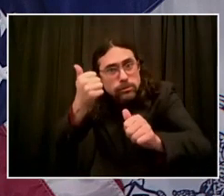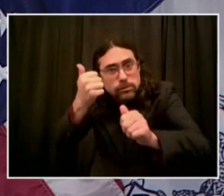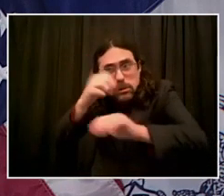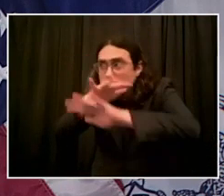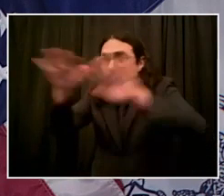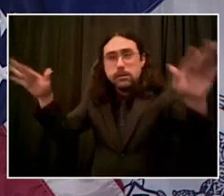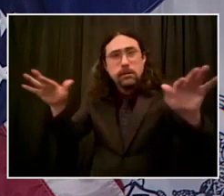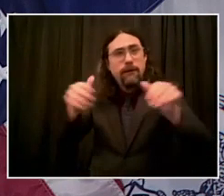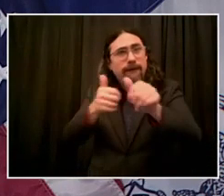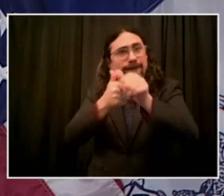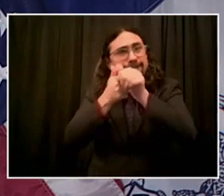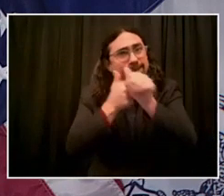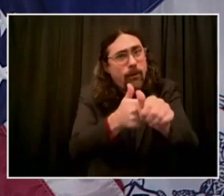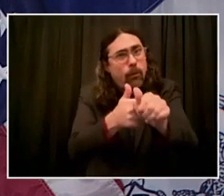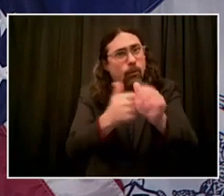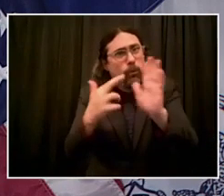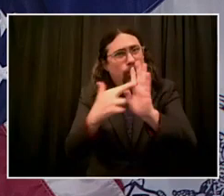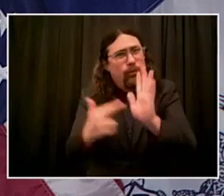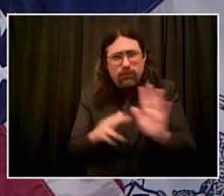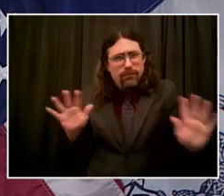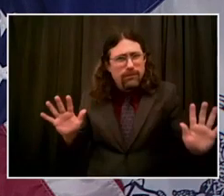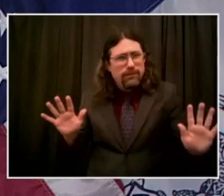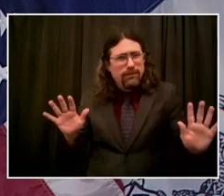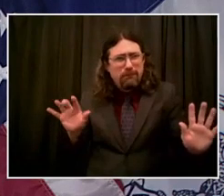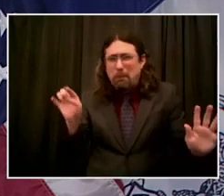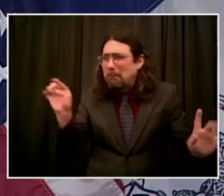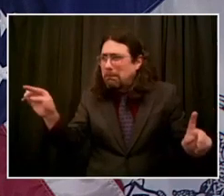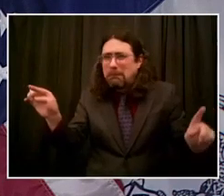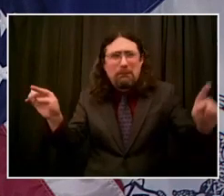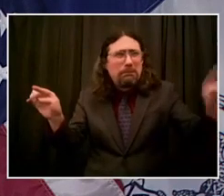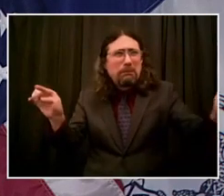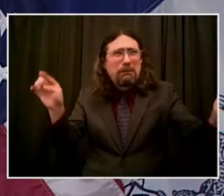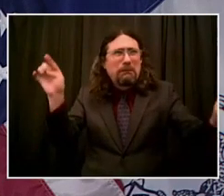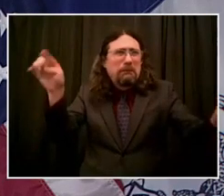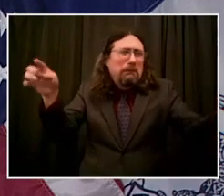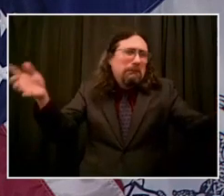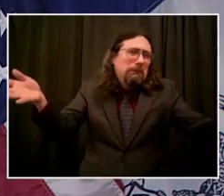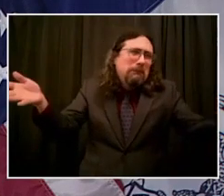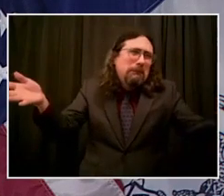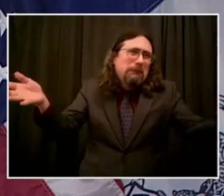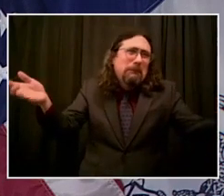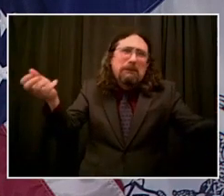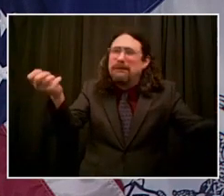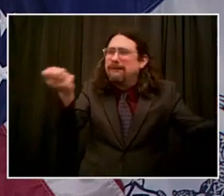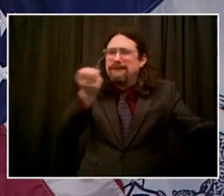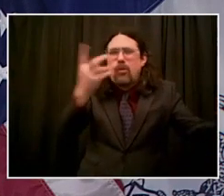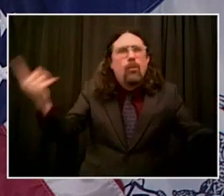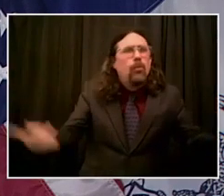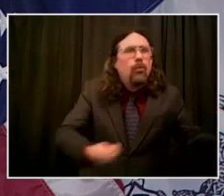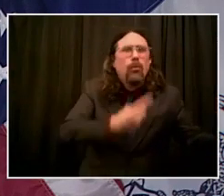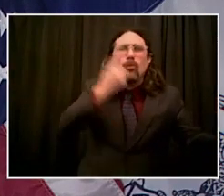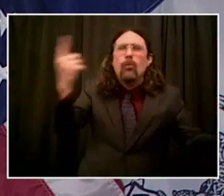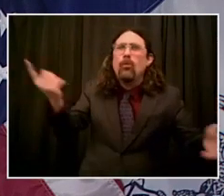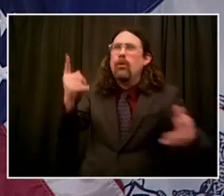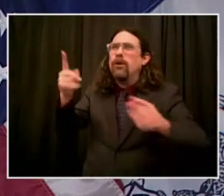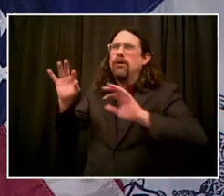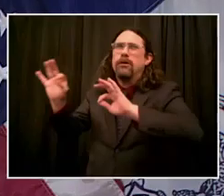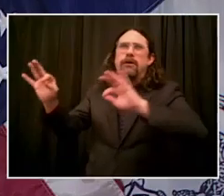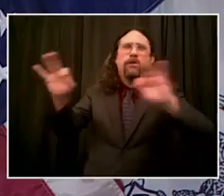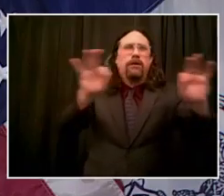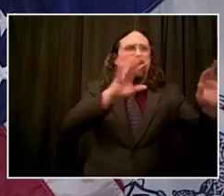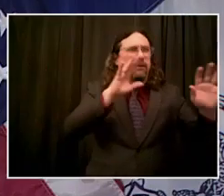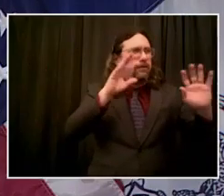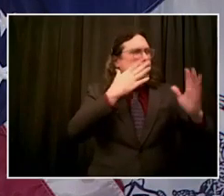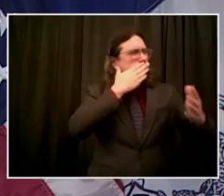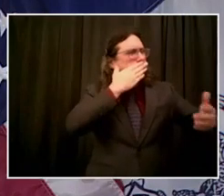bad apples that are trying to jump the gun, even though it's not legal. So please give us the name and address of